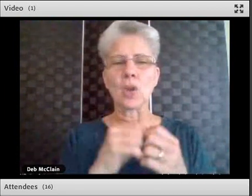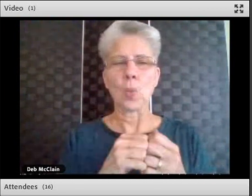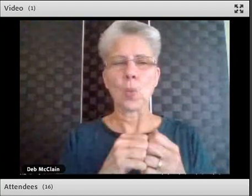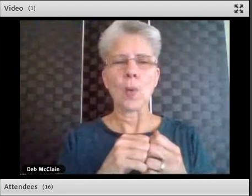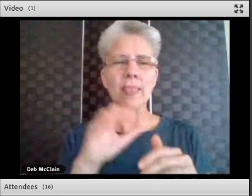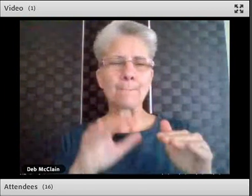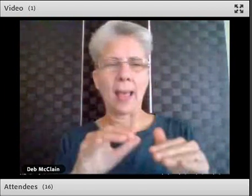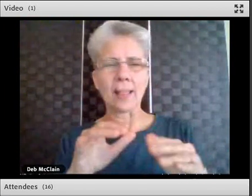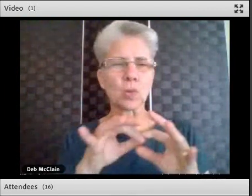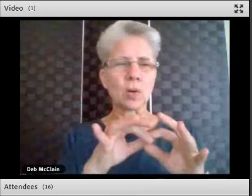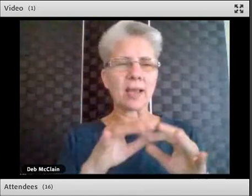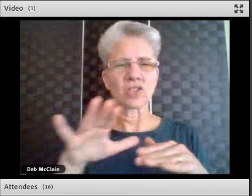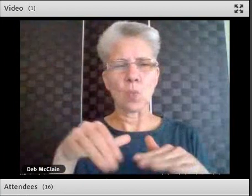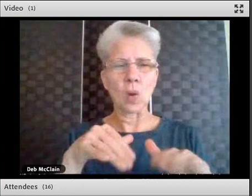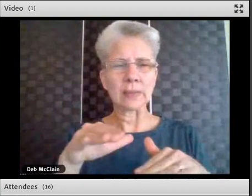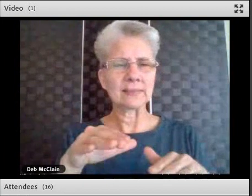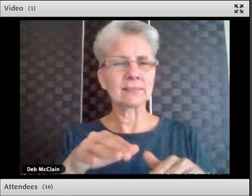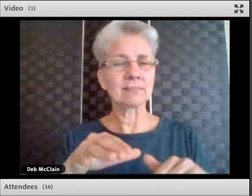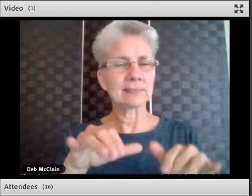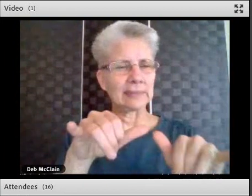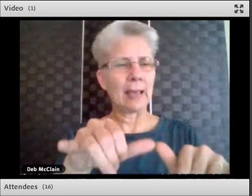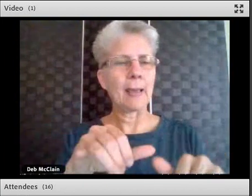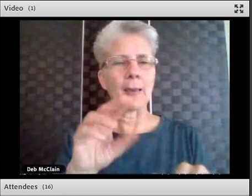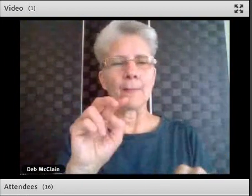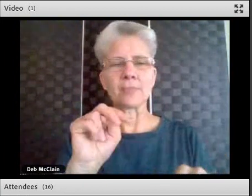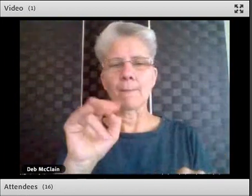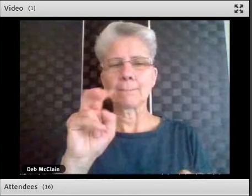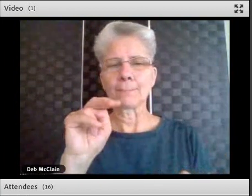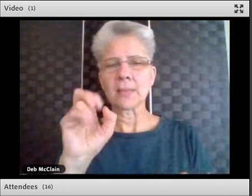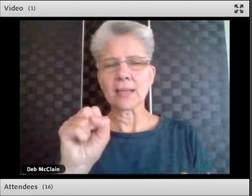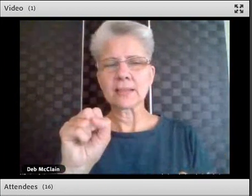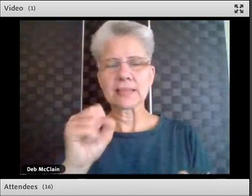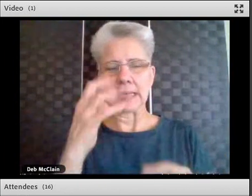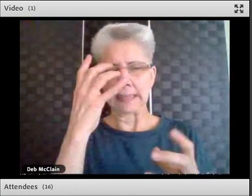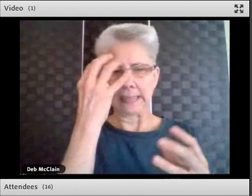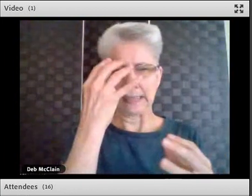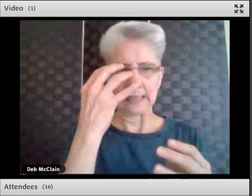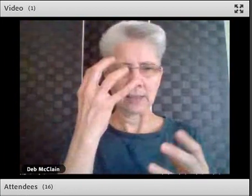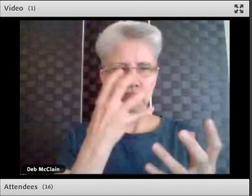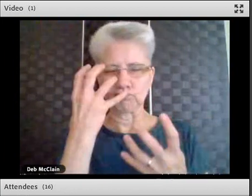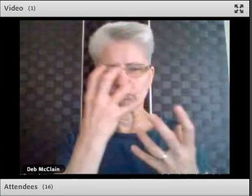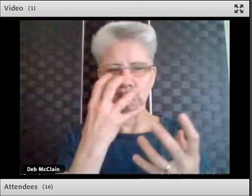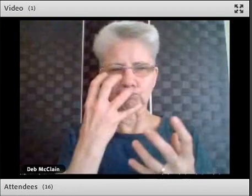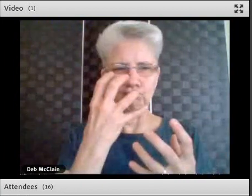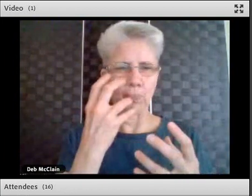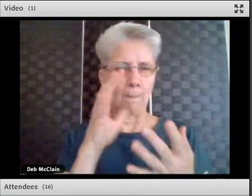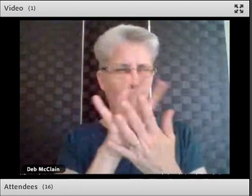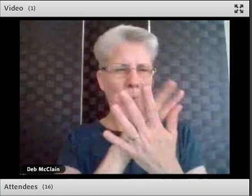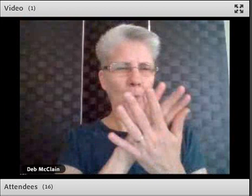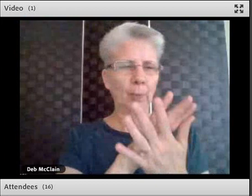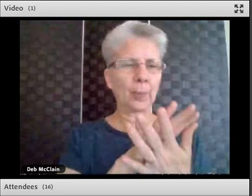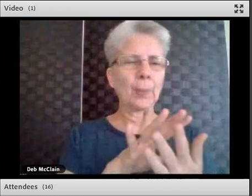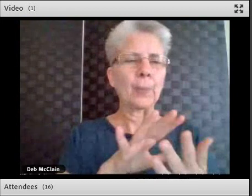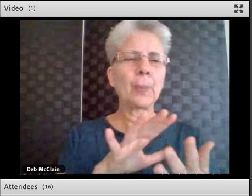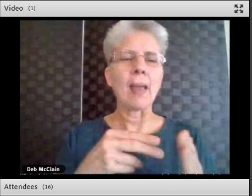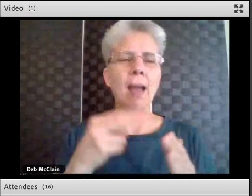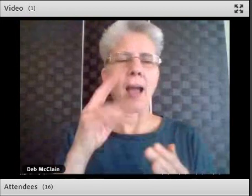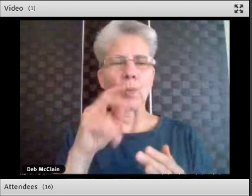balance, coordination, and walking, numbness and tingling, blurry or abnormal vision, constant fatigue, high risk